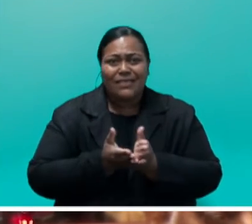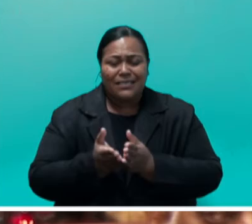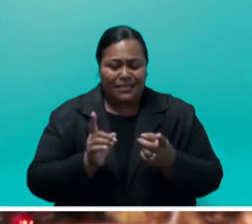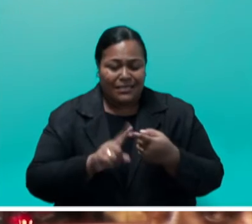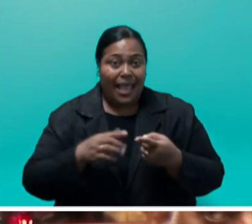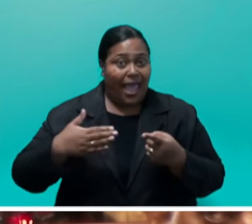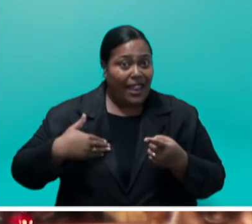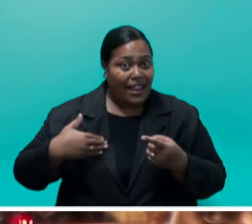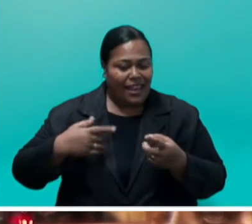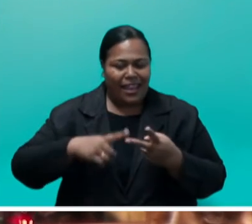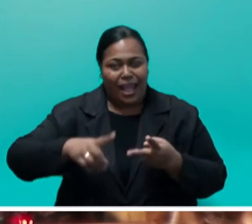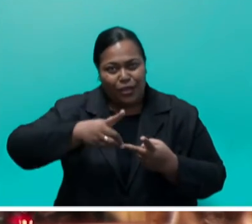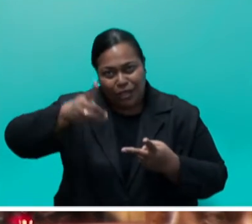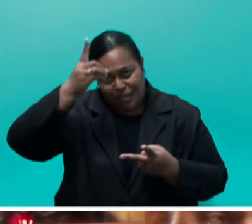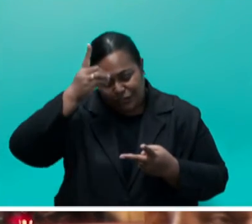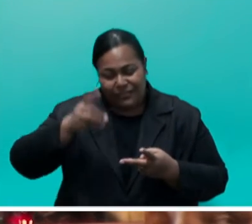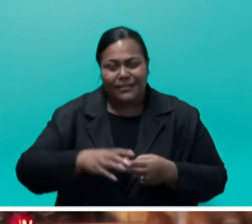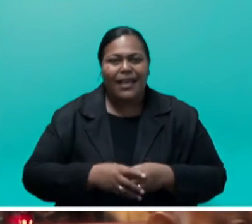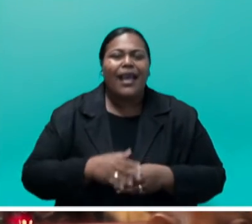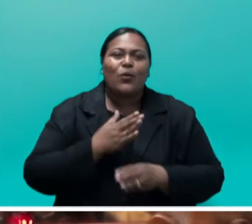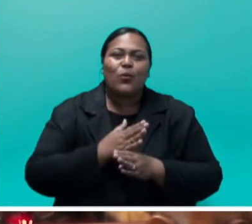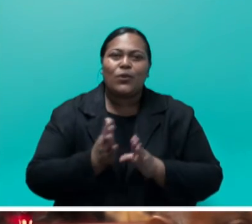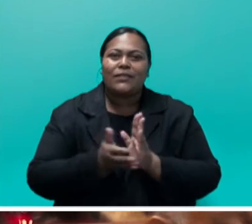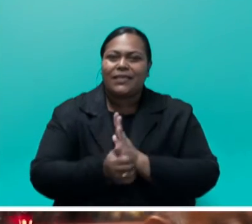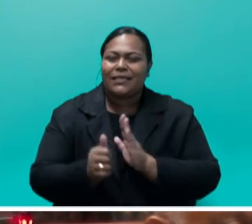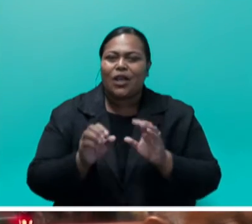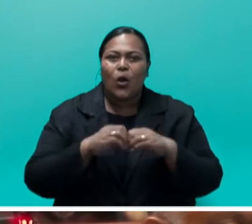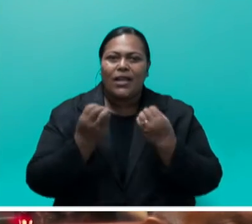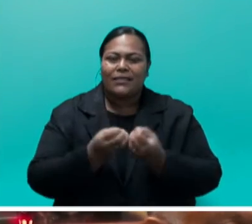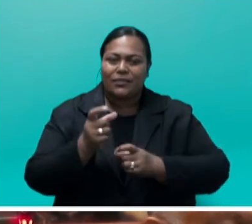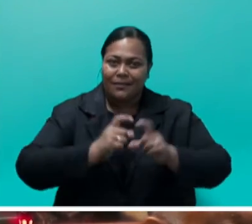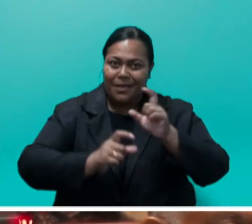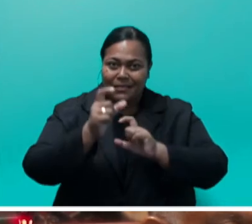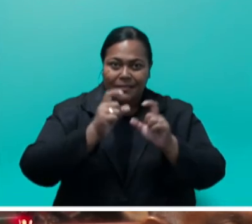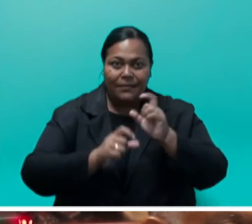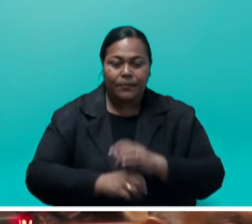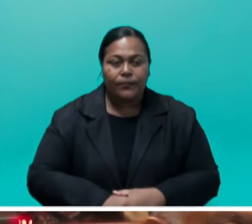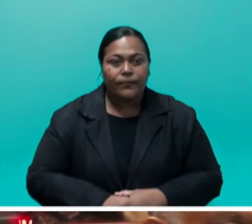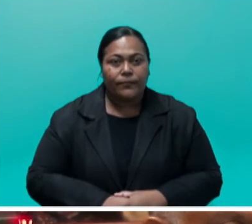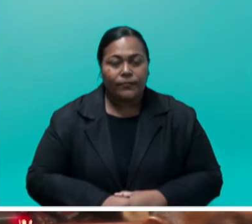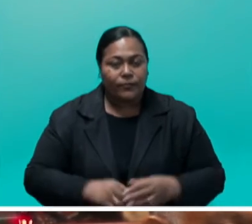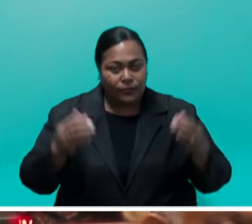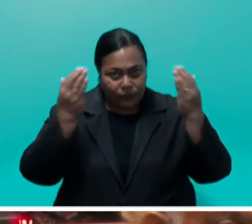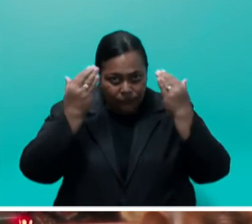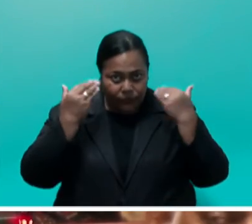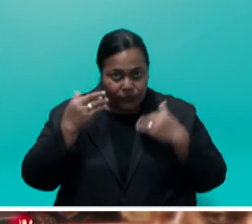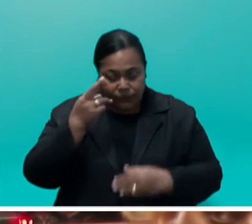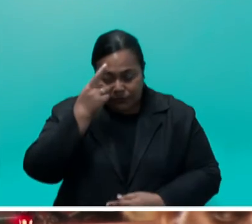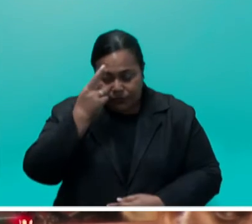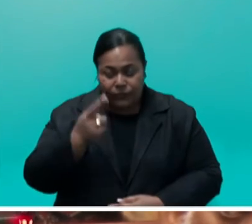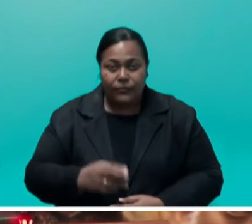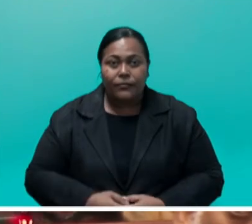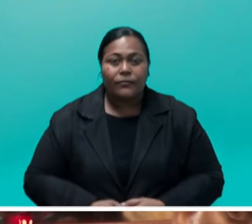education, as well as occupational skills and organization capacity. Mr. Speaker, sir, let me